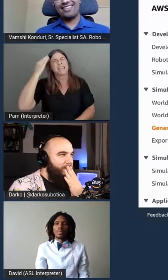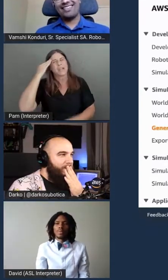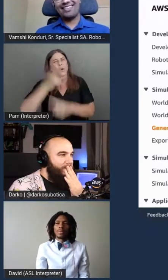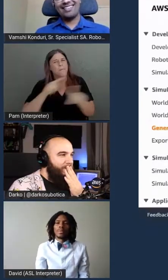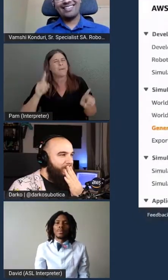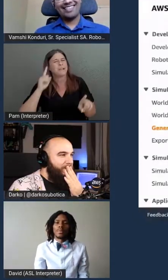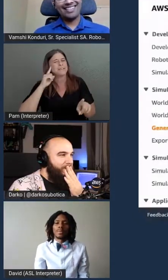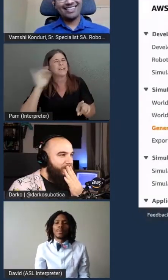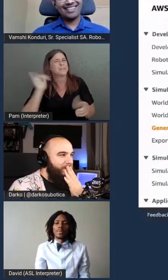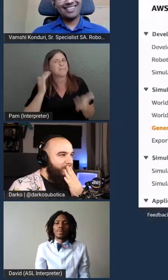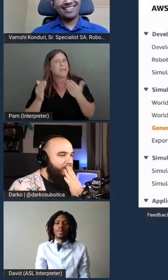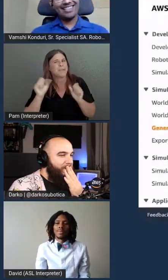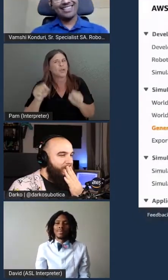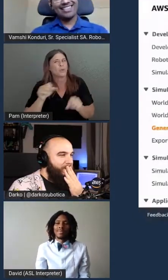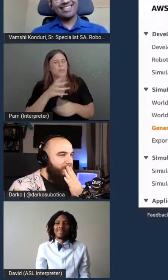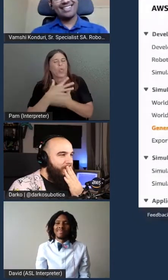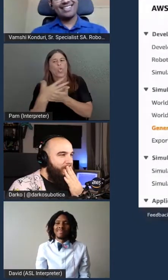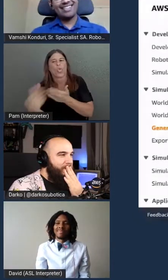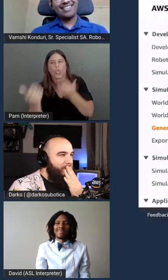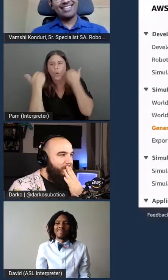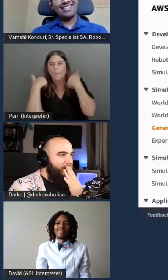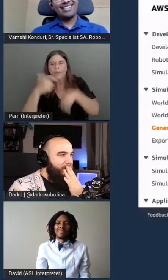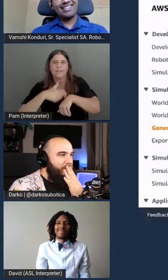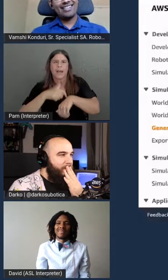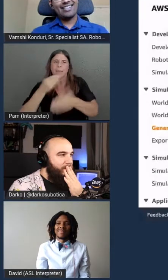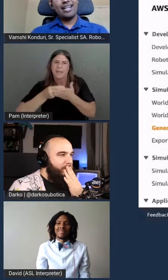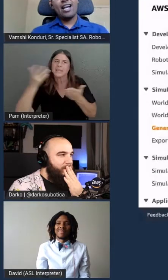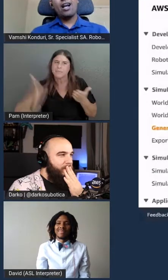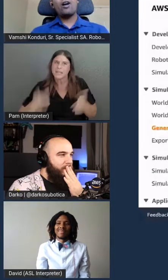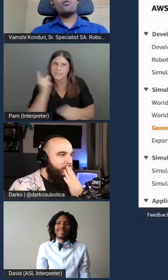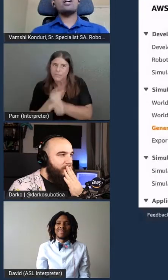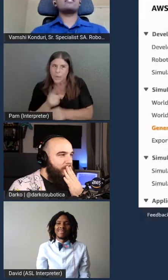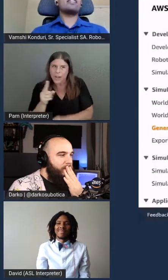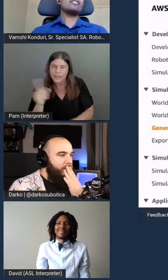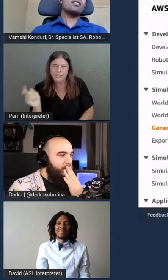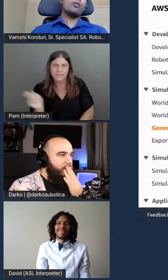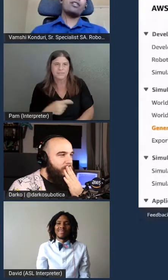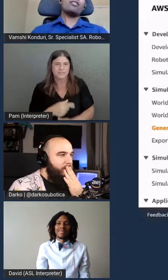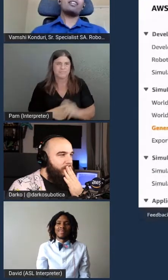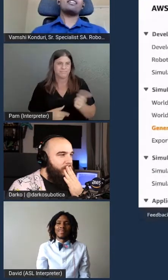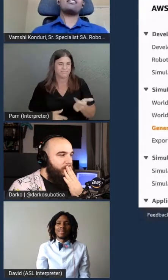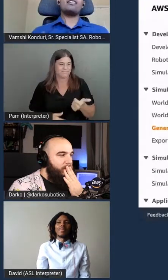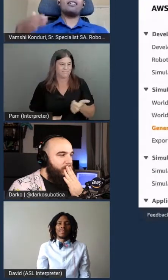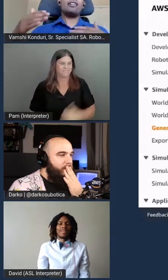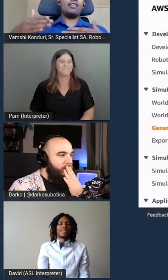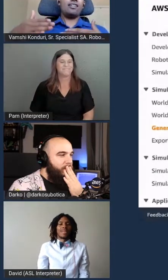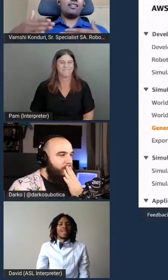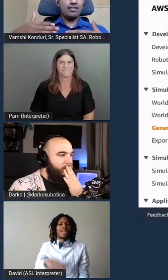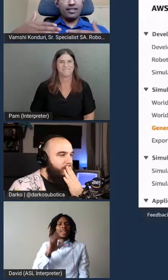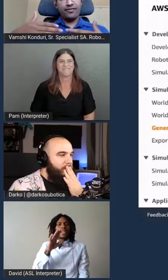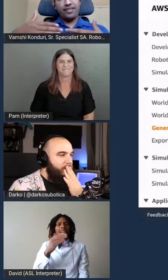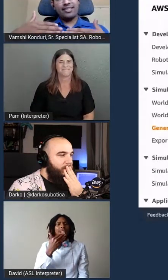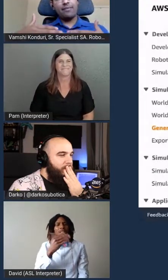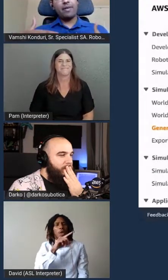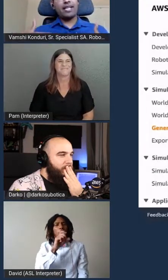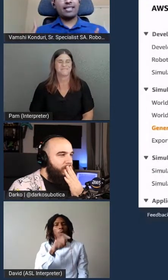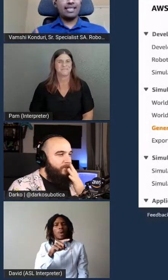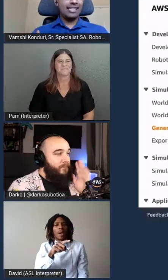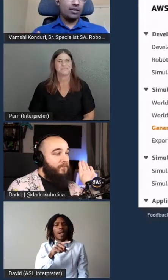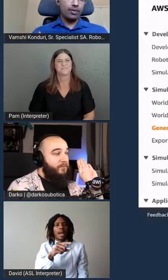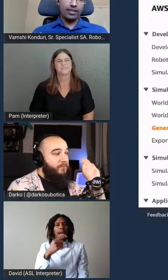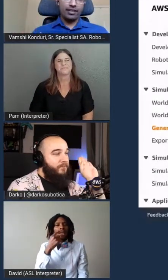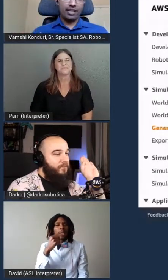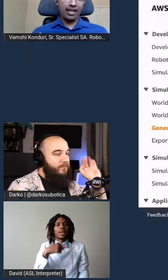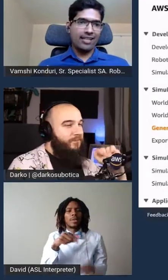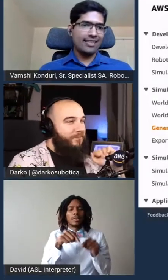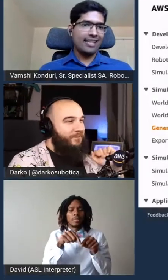like it could be time-consuming and expensive to do. Well, that's a good question. I think if we step back a